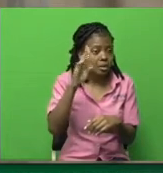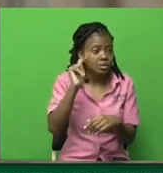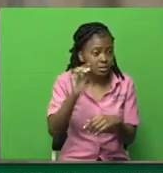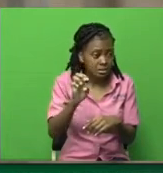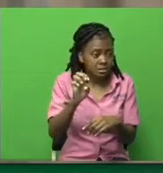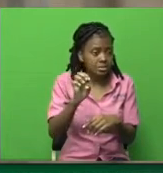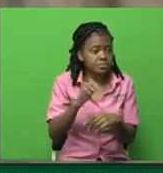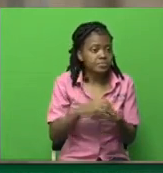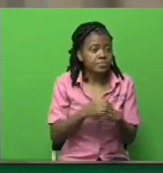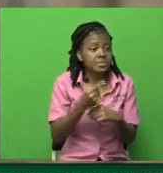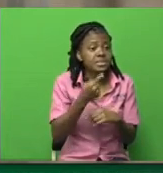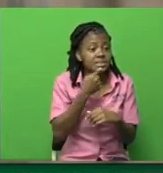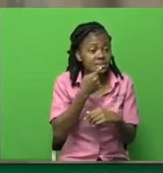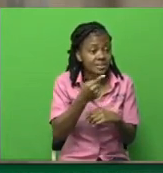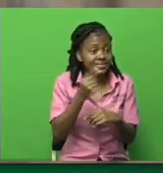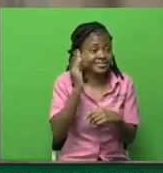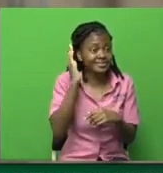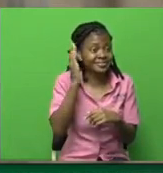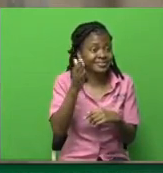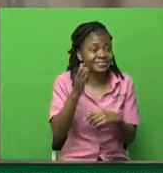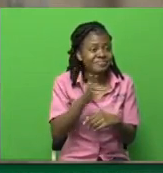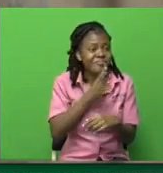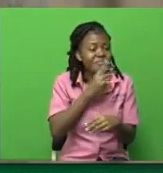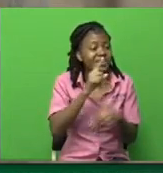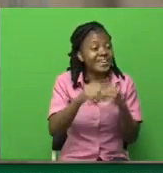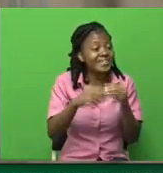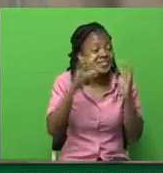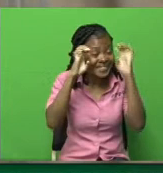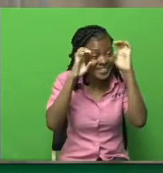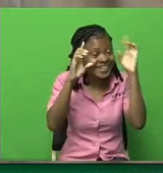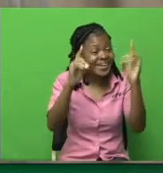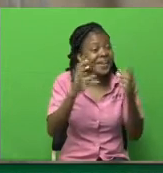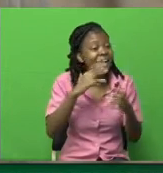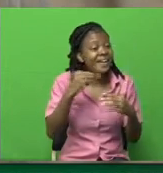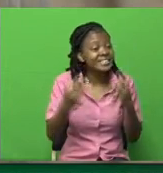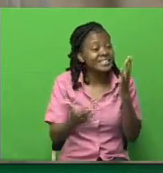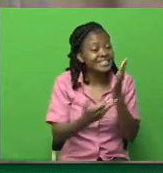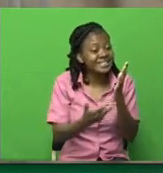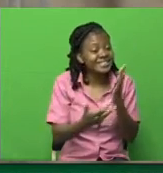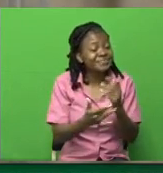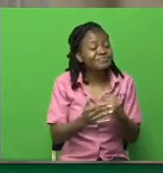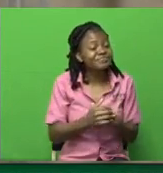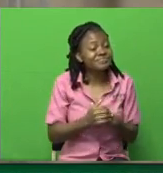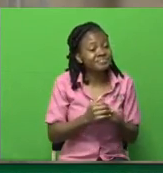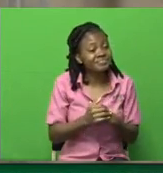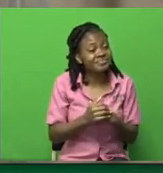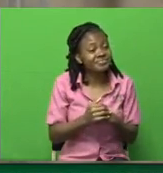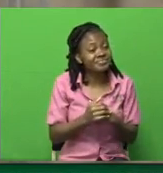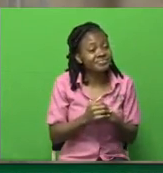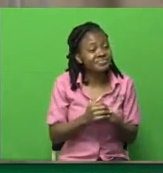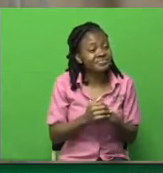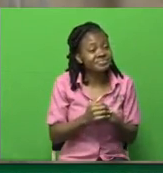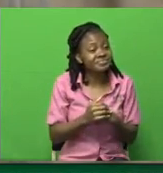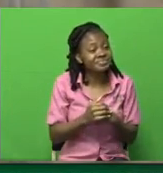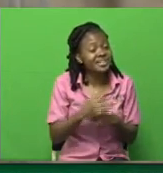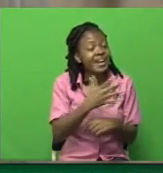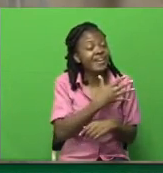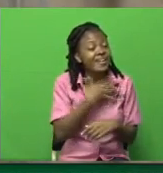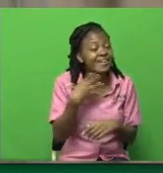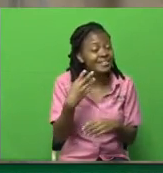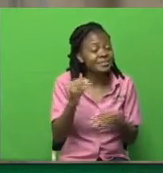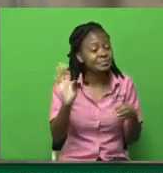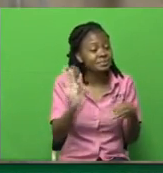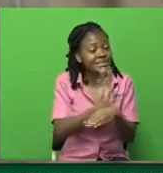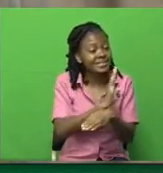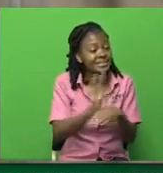issue of education and Technology my modern speaker in the area and despair of business the member